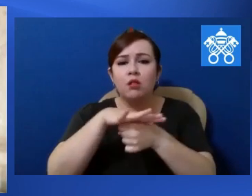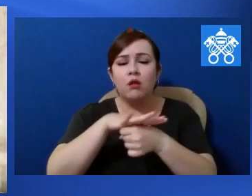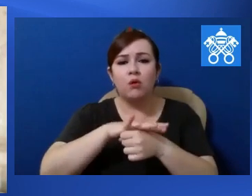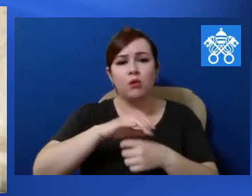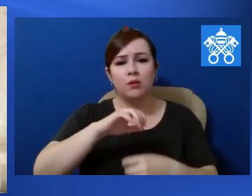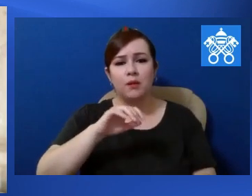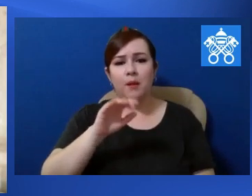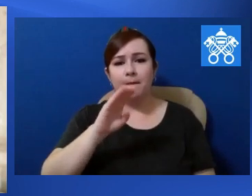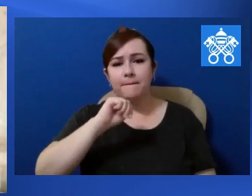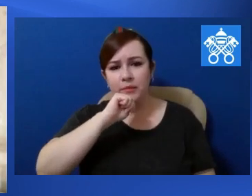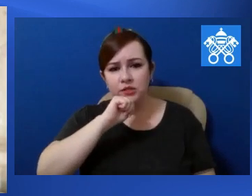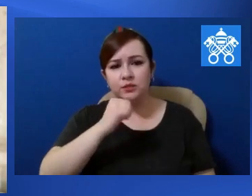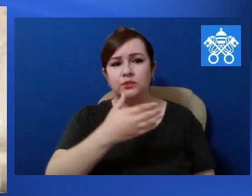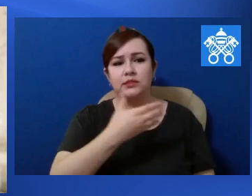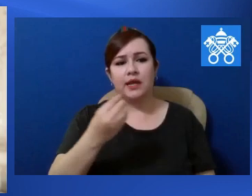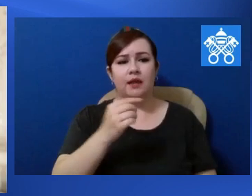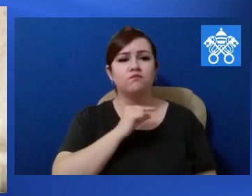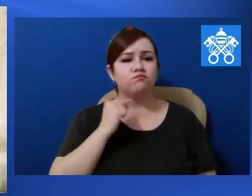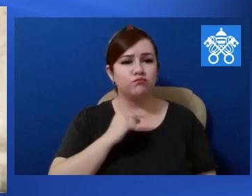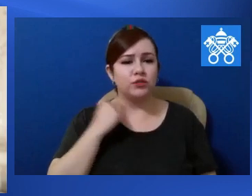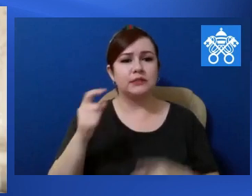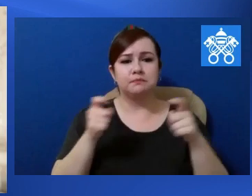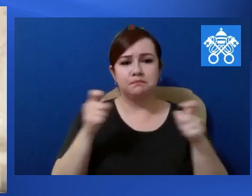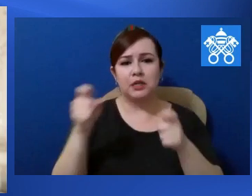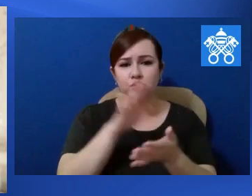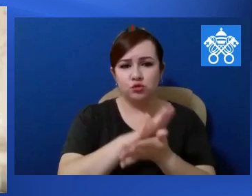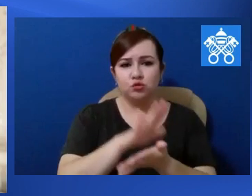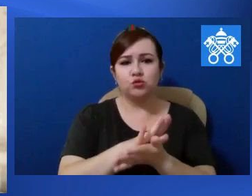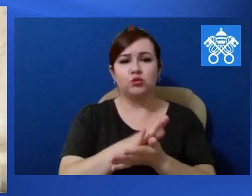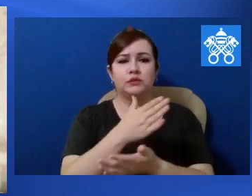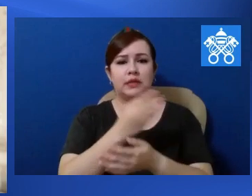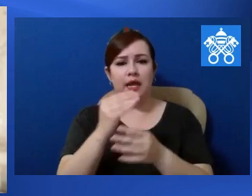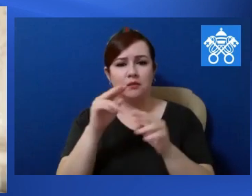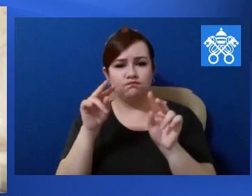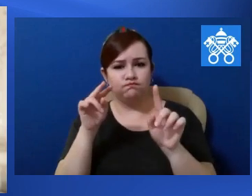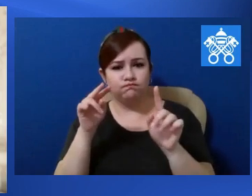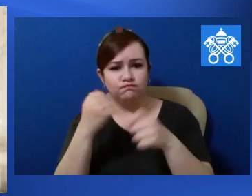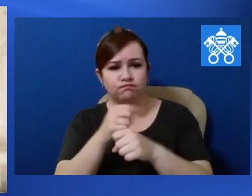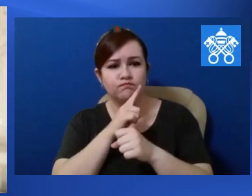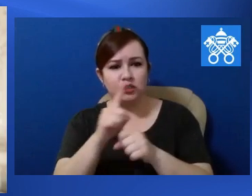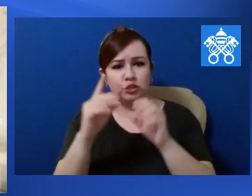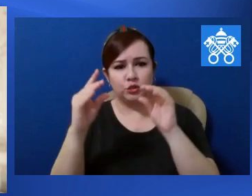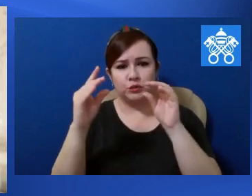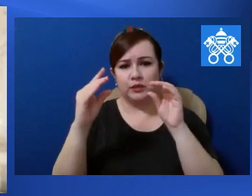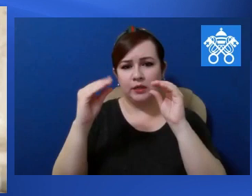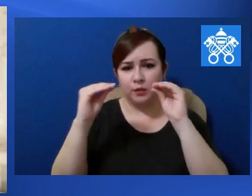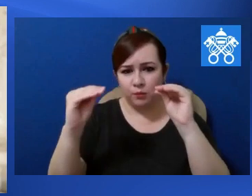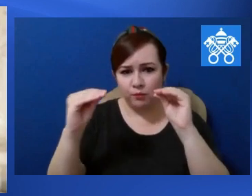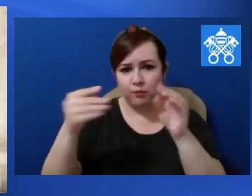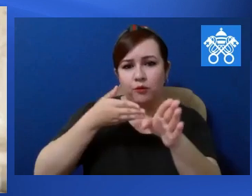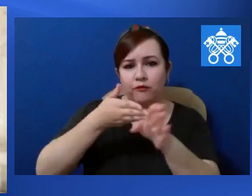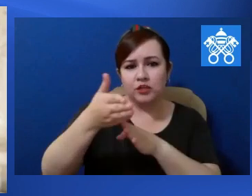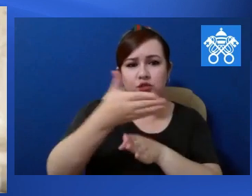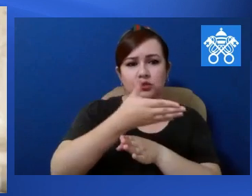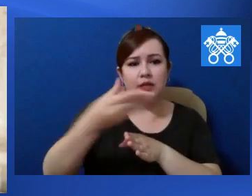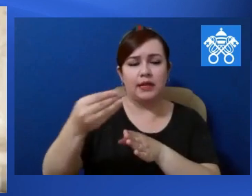and spiritual formation of her sisters. And later, she suffered health problems. Yet,